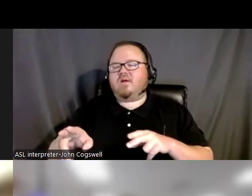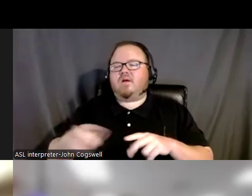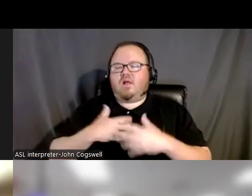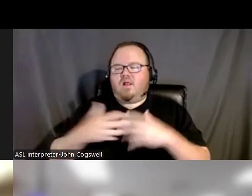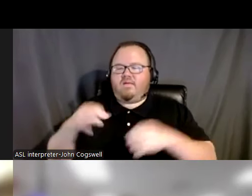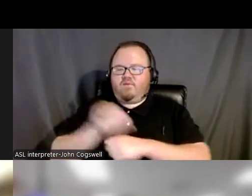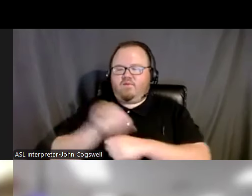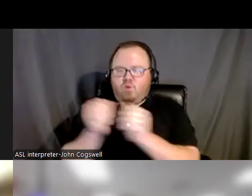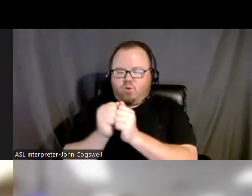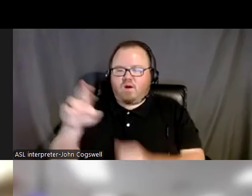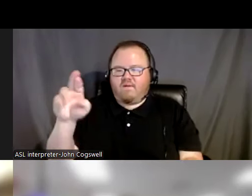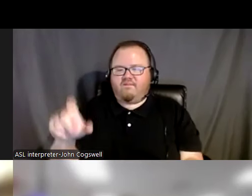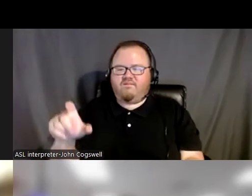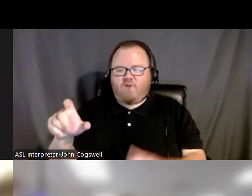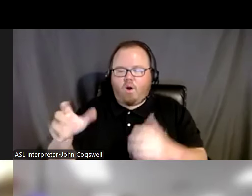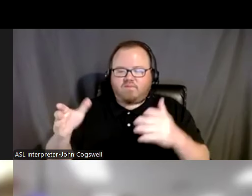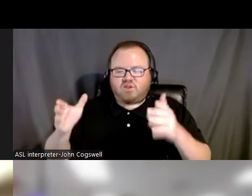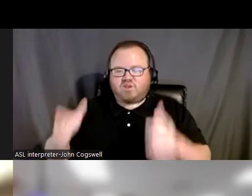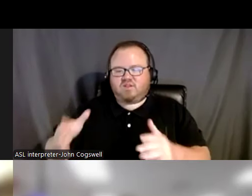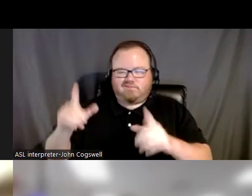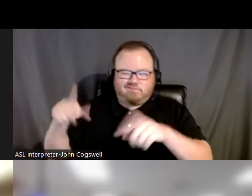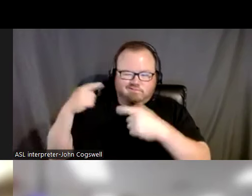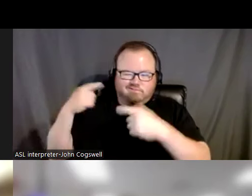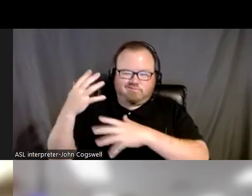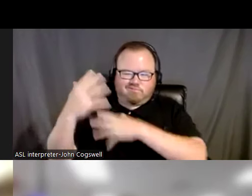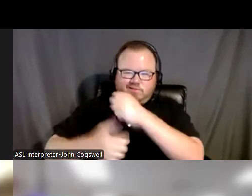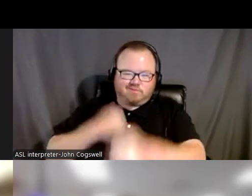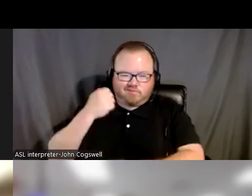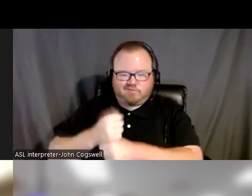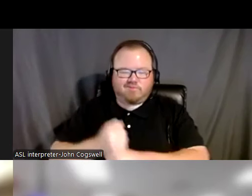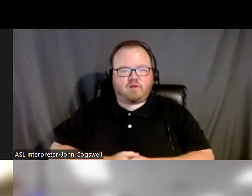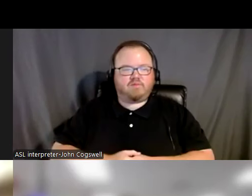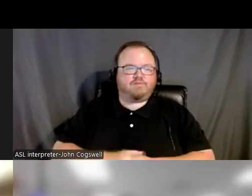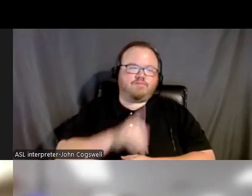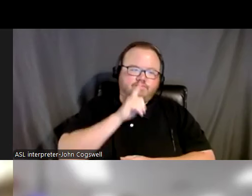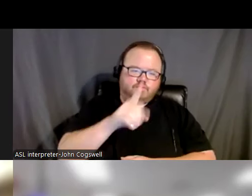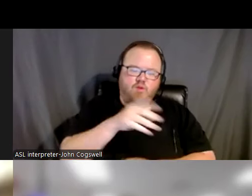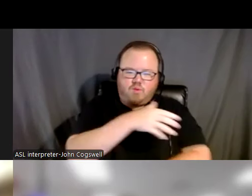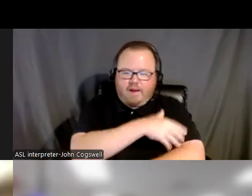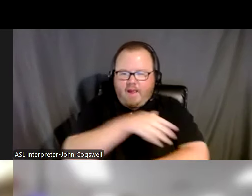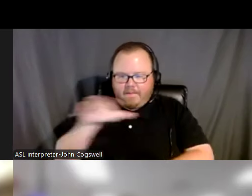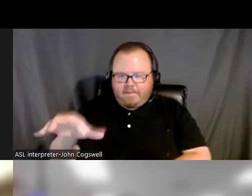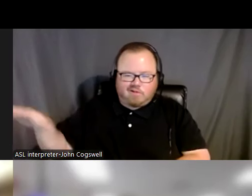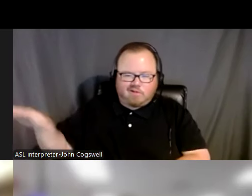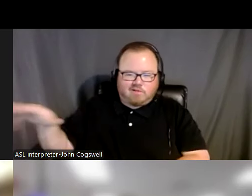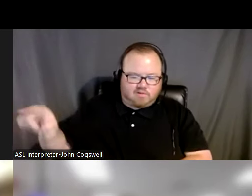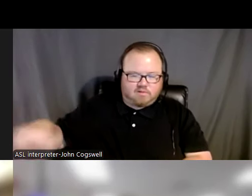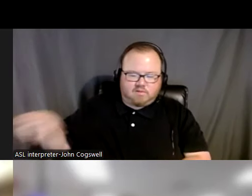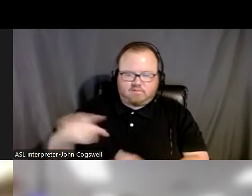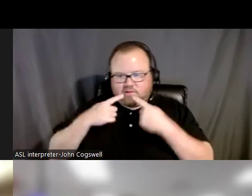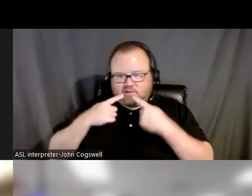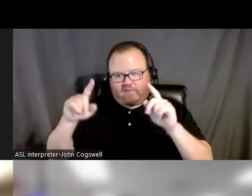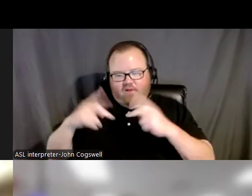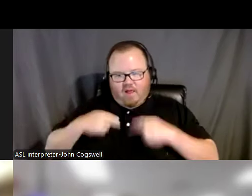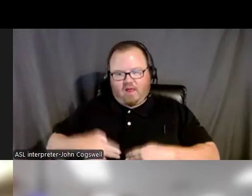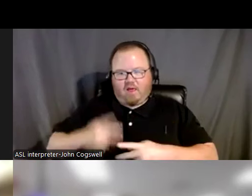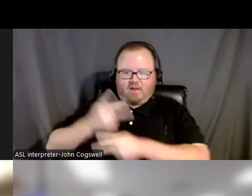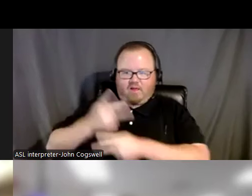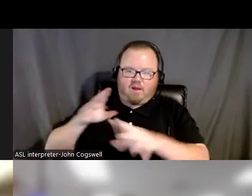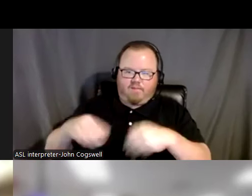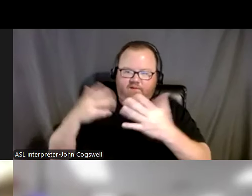with pharmacists over the years to really, again, empower them as the most accessible healthcare provider in our